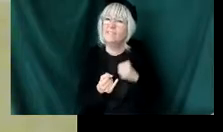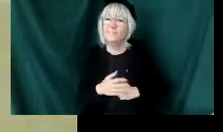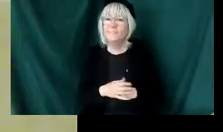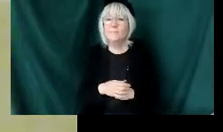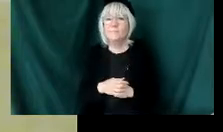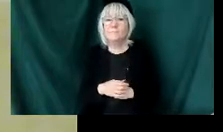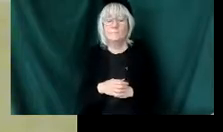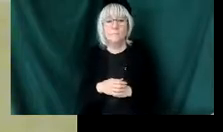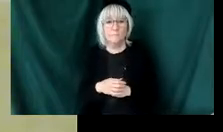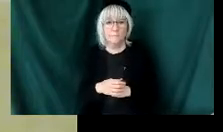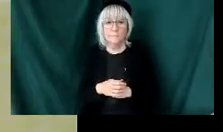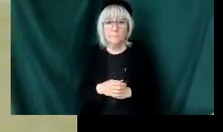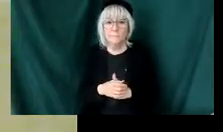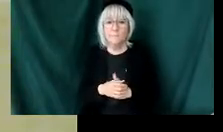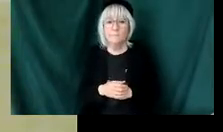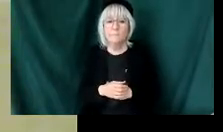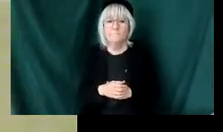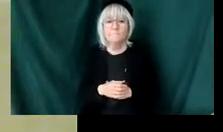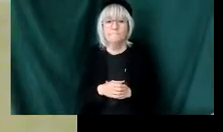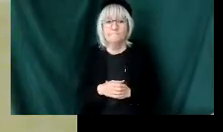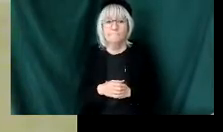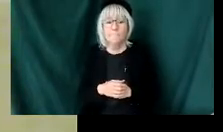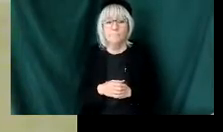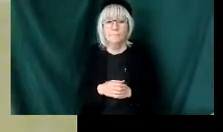For our last thing, I'm